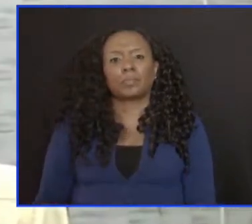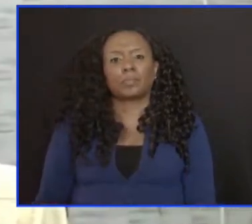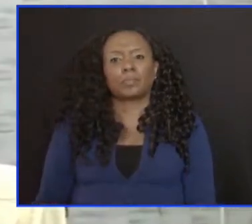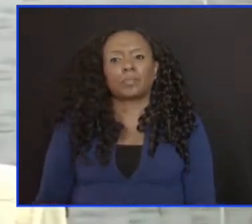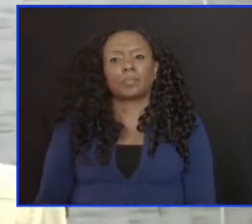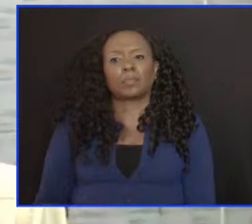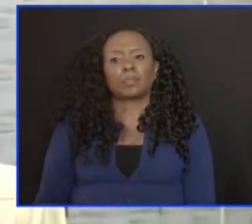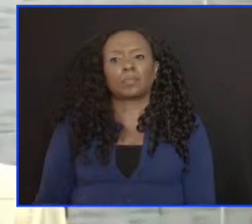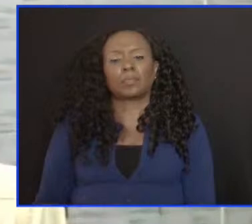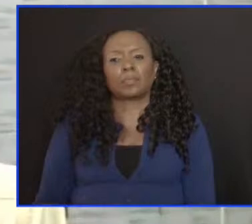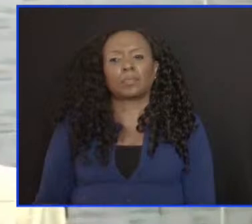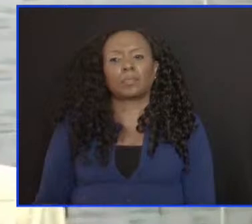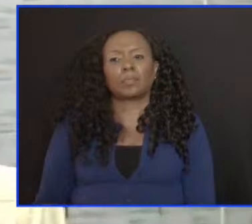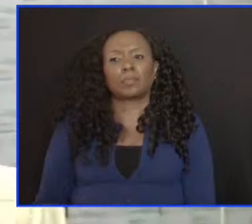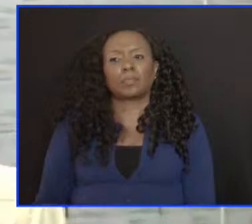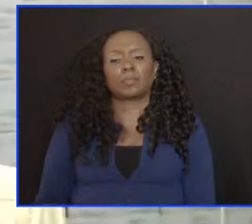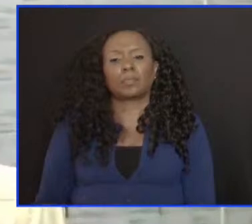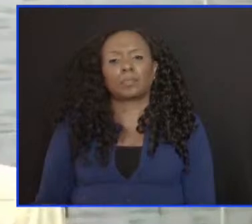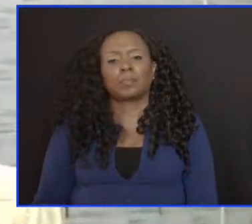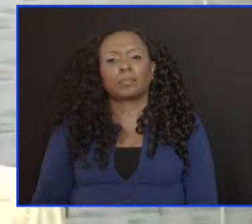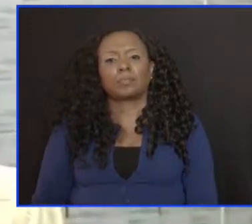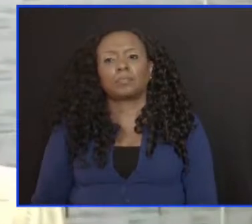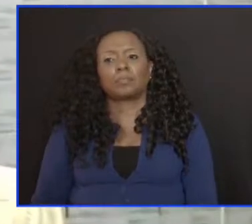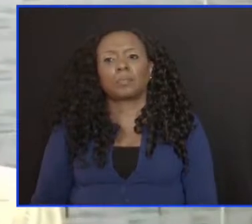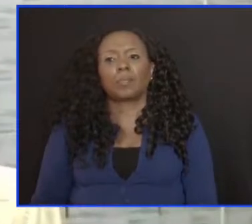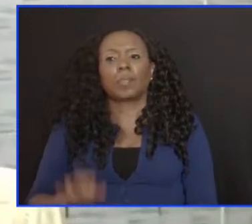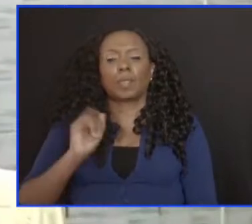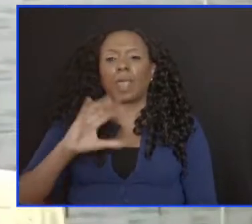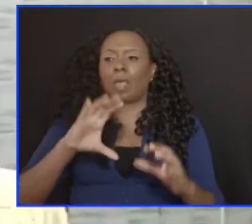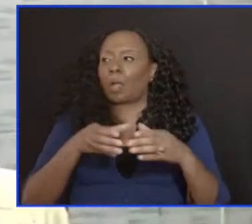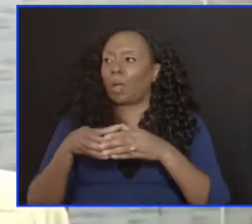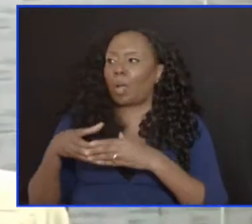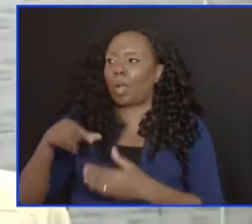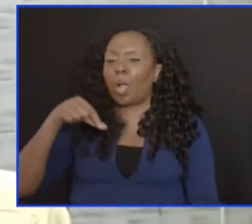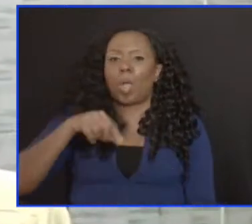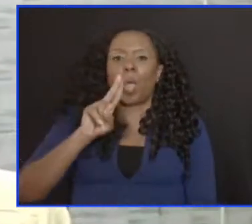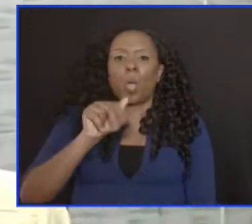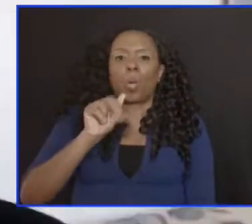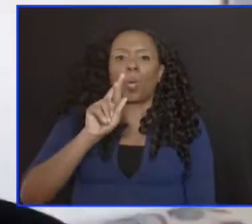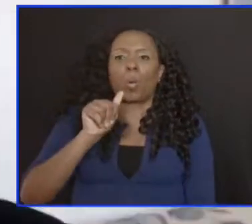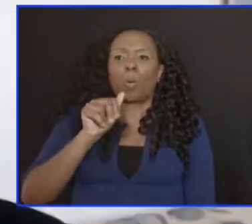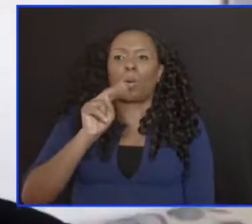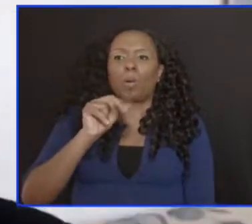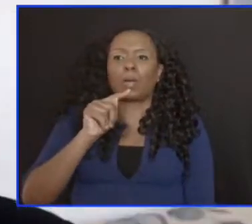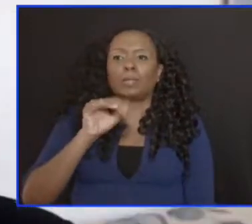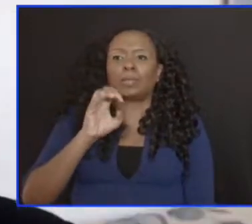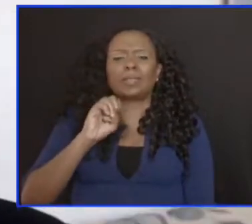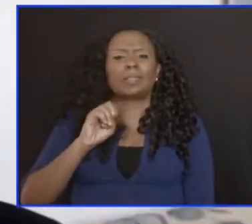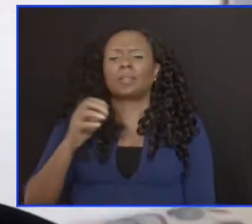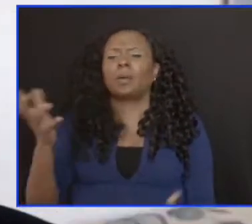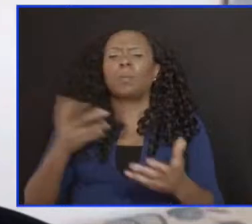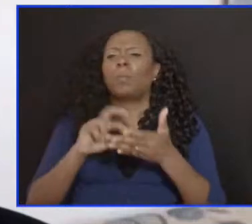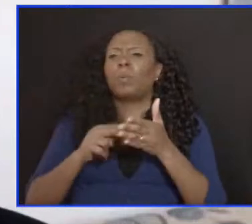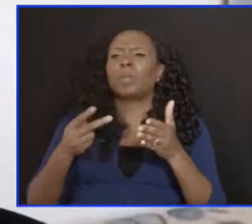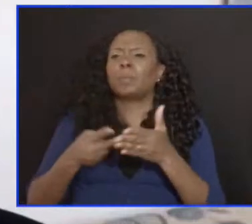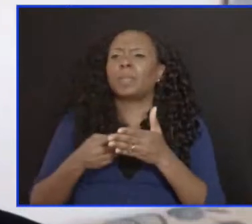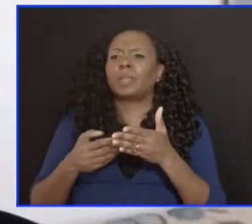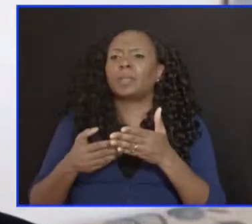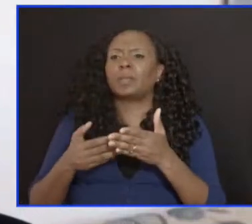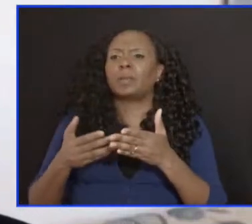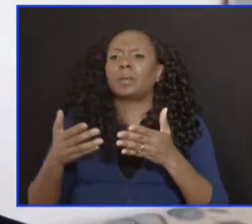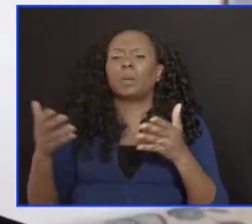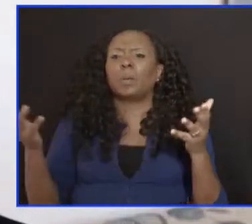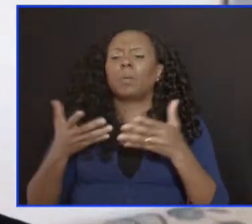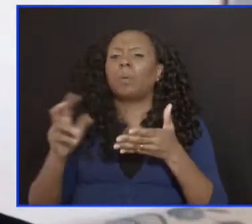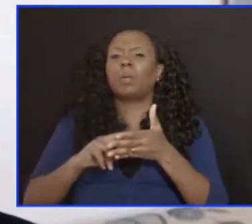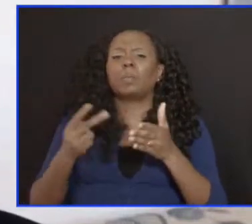abuse of the system with the 5 days of the isolation and those kind of things? Can you expand on what you mean by opening